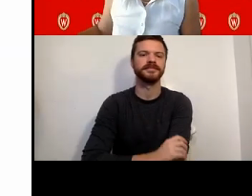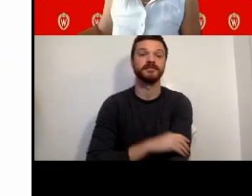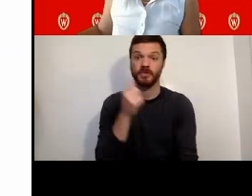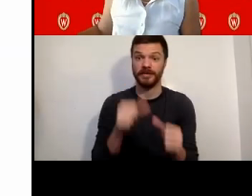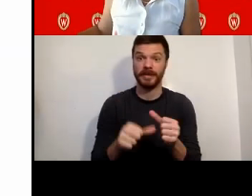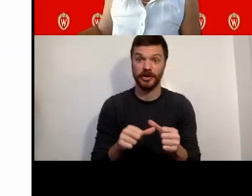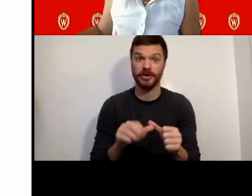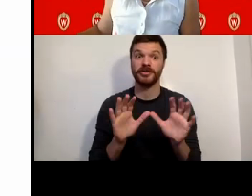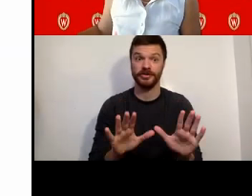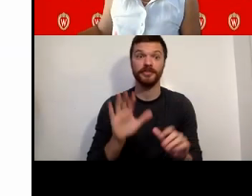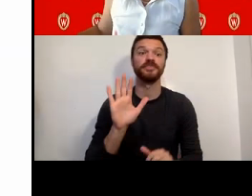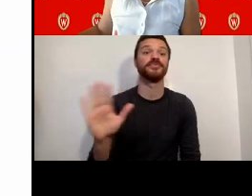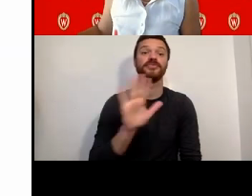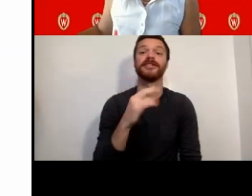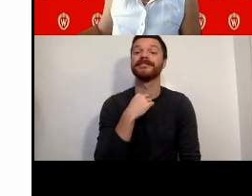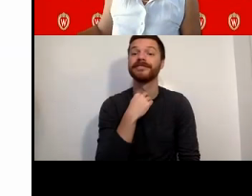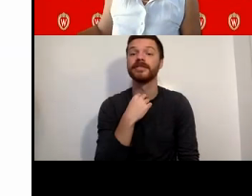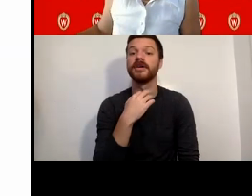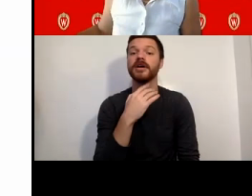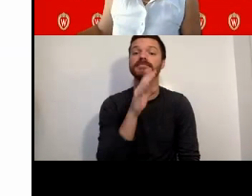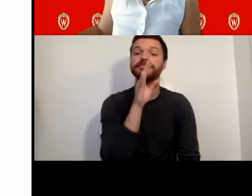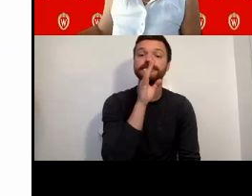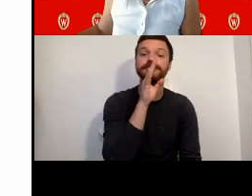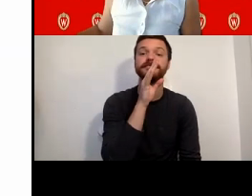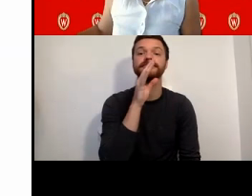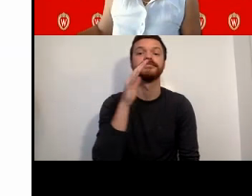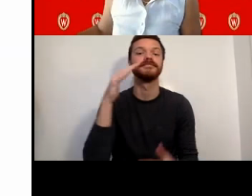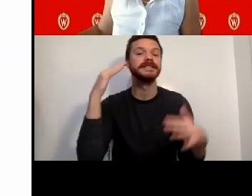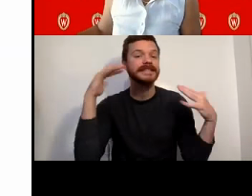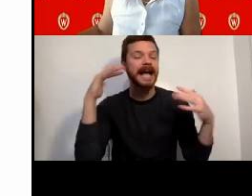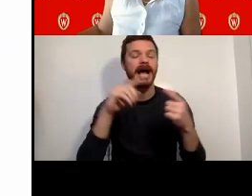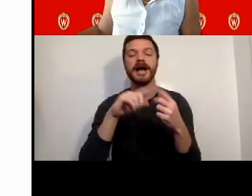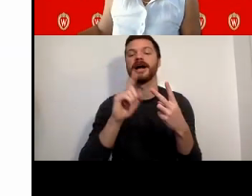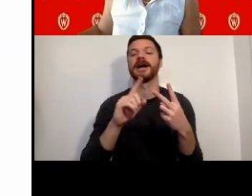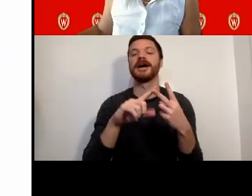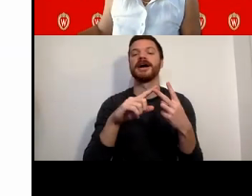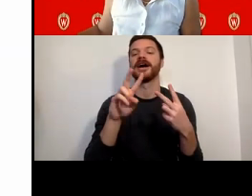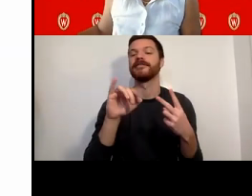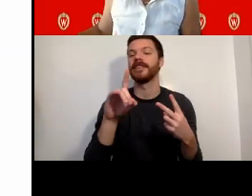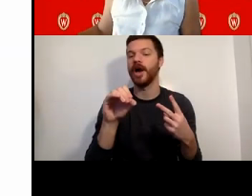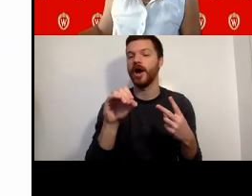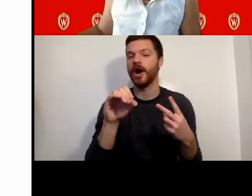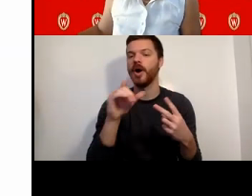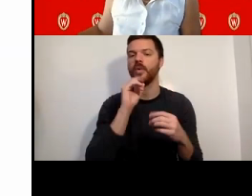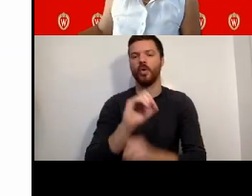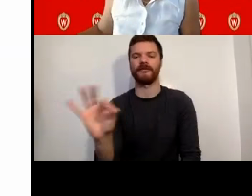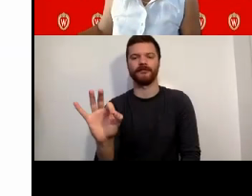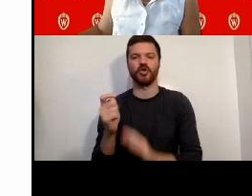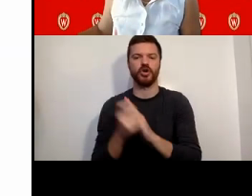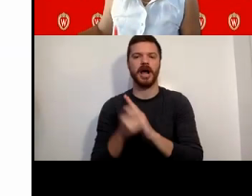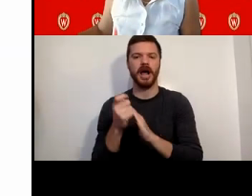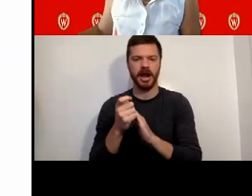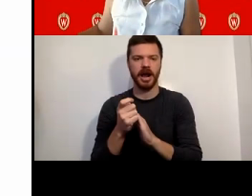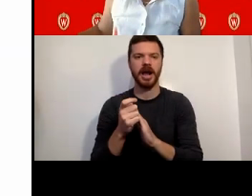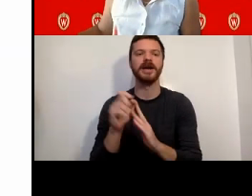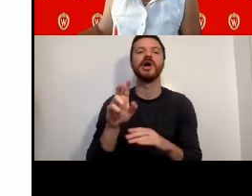and sounds are going to be turned off. Please use Menti or chat to communicate. Our conference code